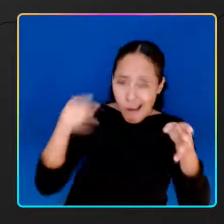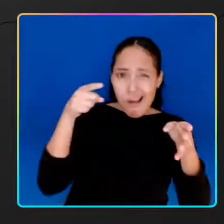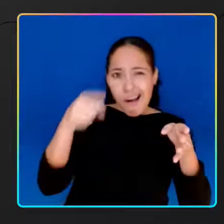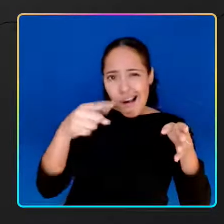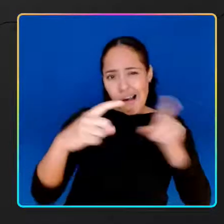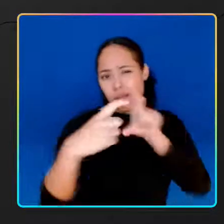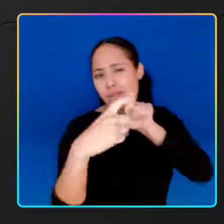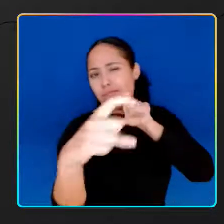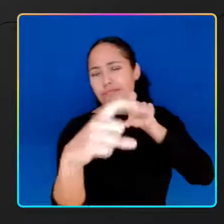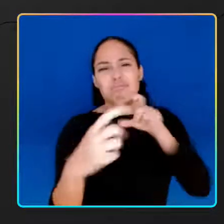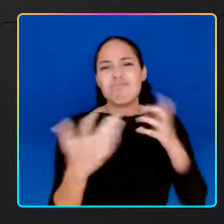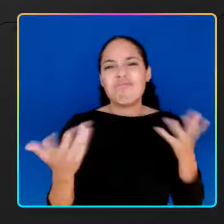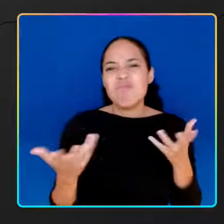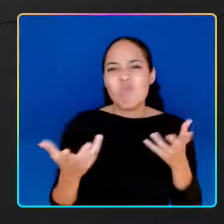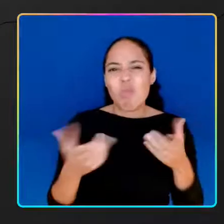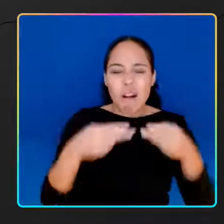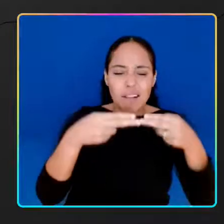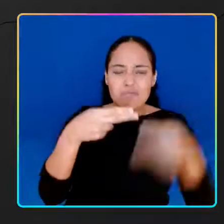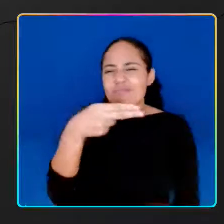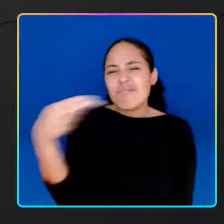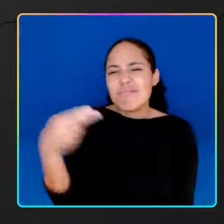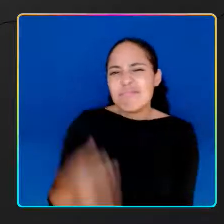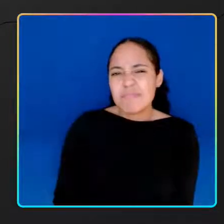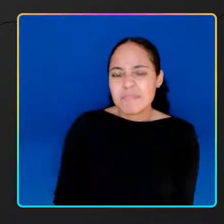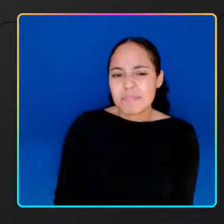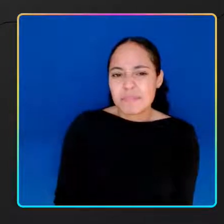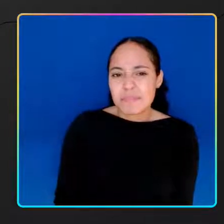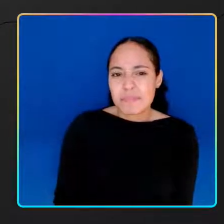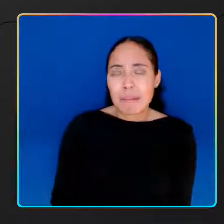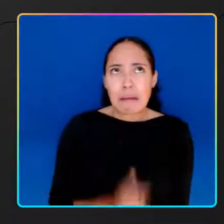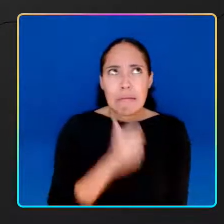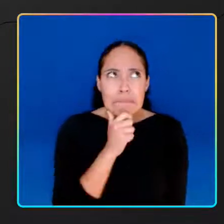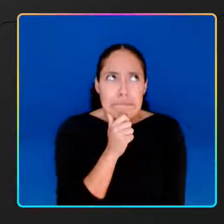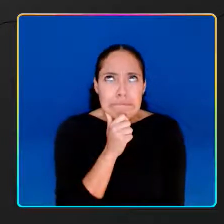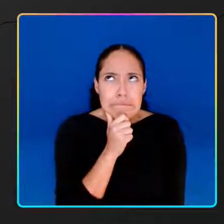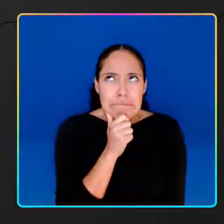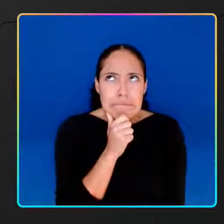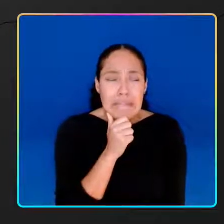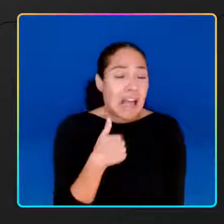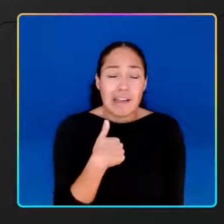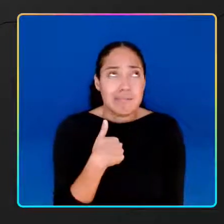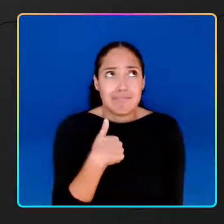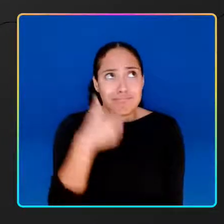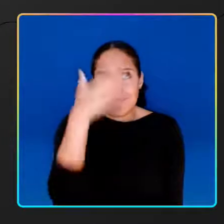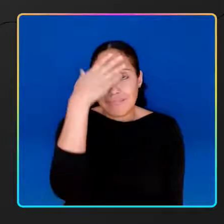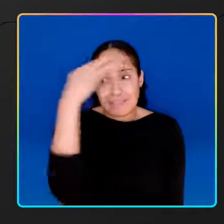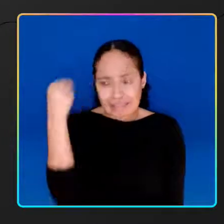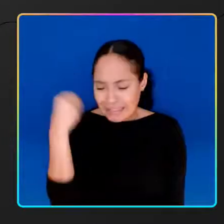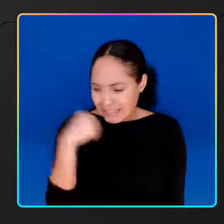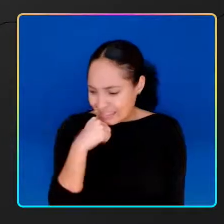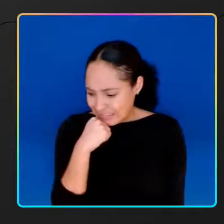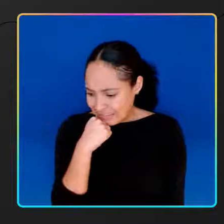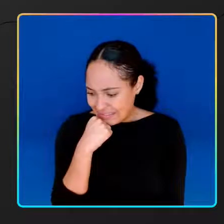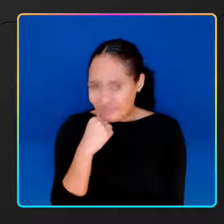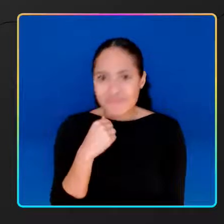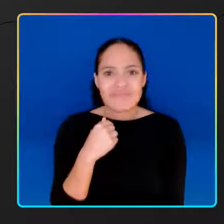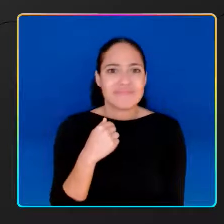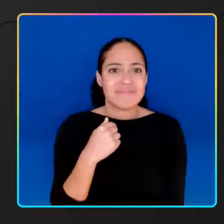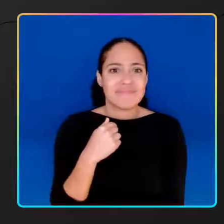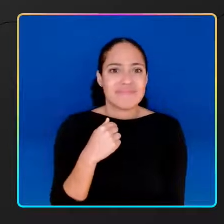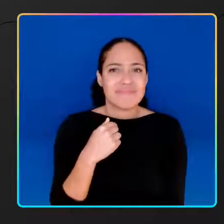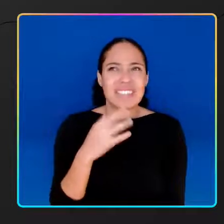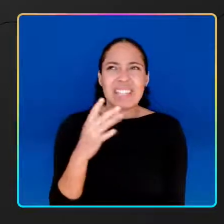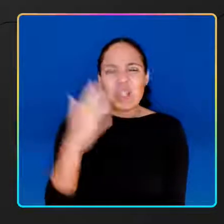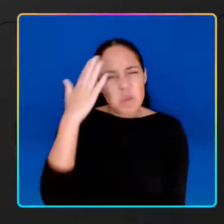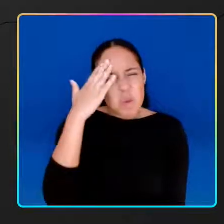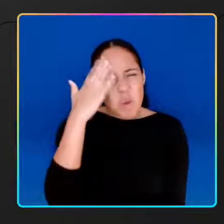Yeah, actually, I forget the model. I'm very bad on these things, but it was actually a desktop one with a